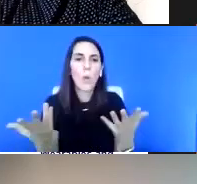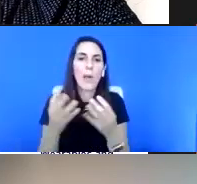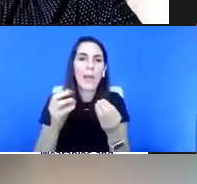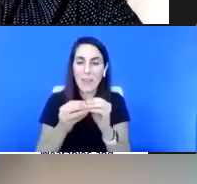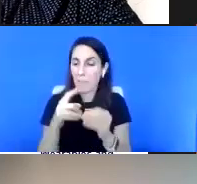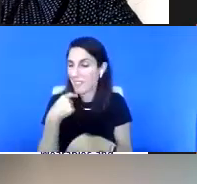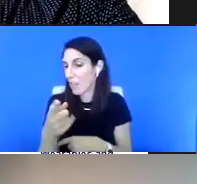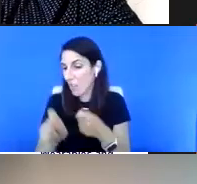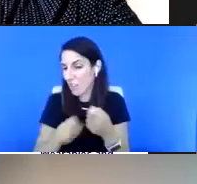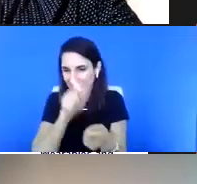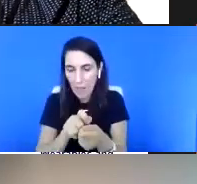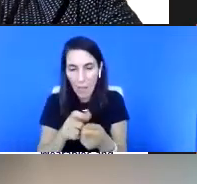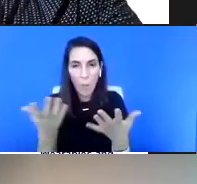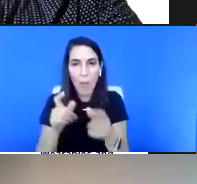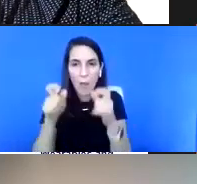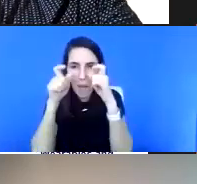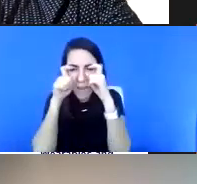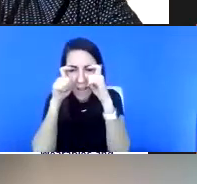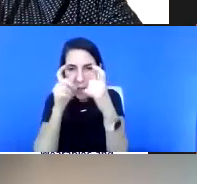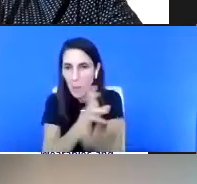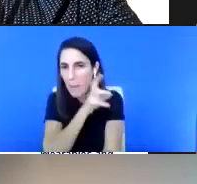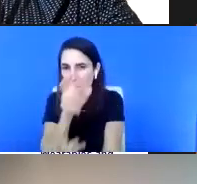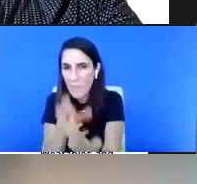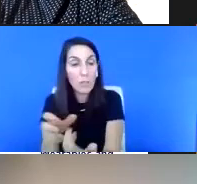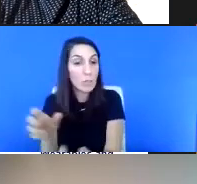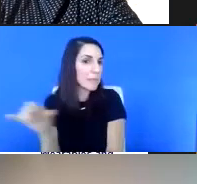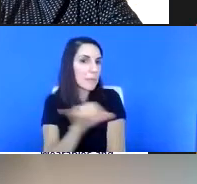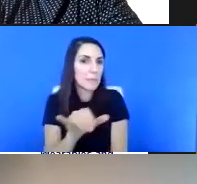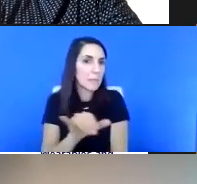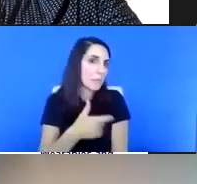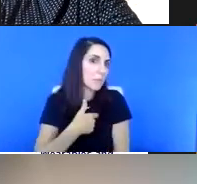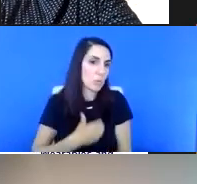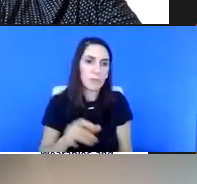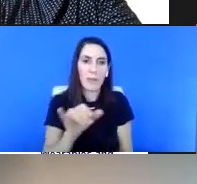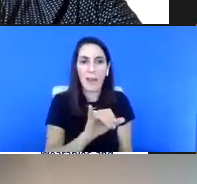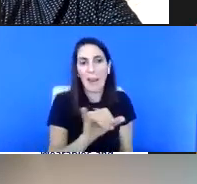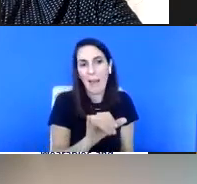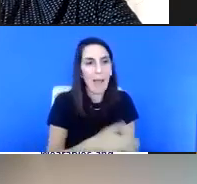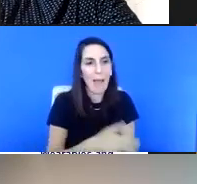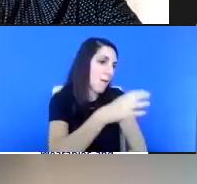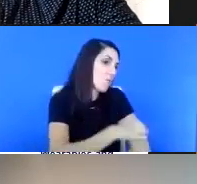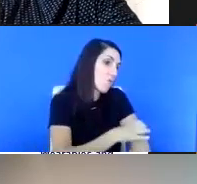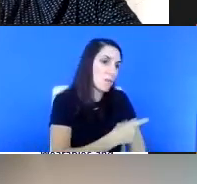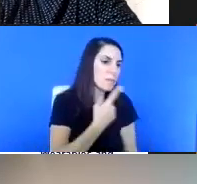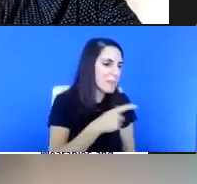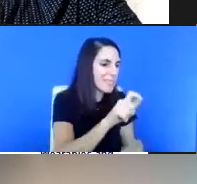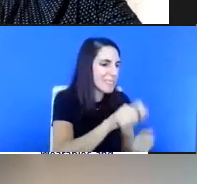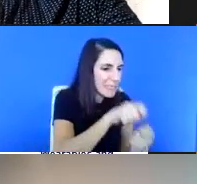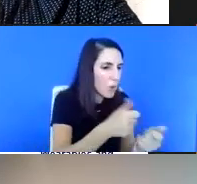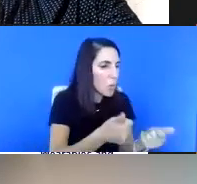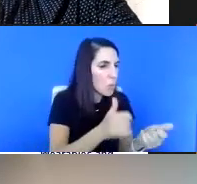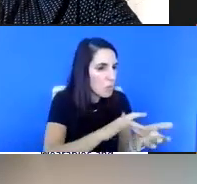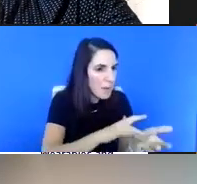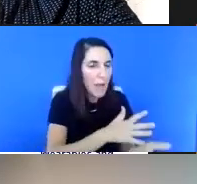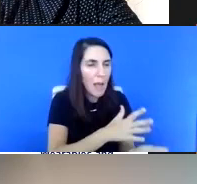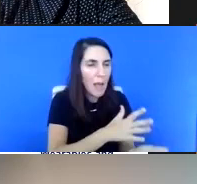very precise eye prescription, wouldn't it be nice if they could do the same thing for things like high blood pressure? So that's really what we're